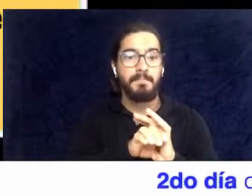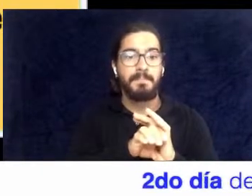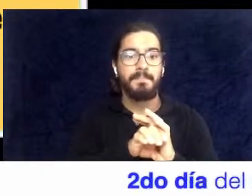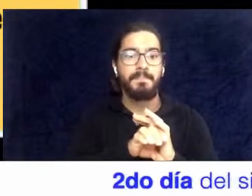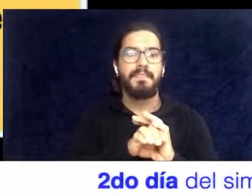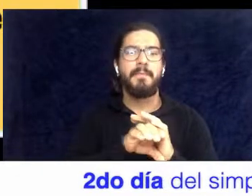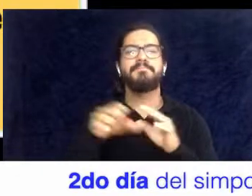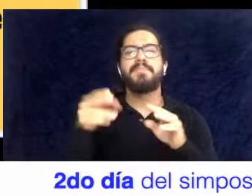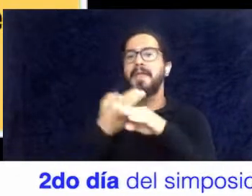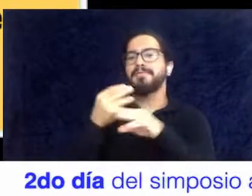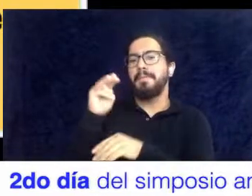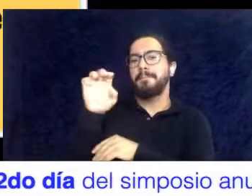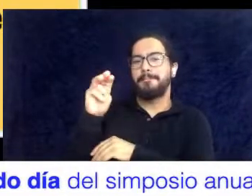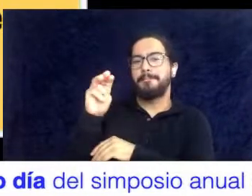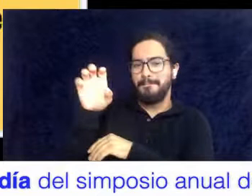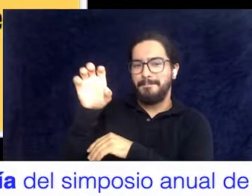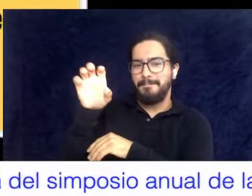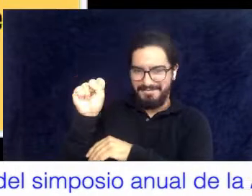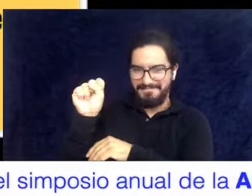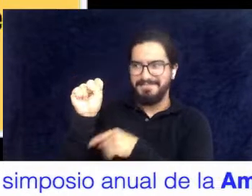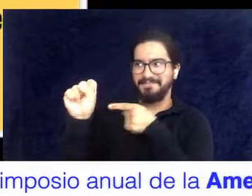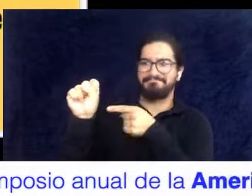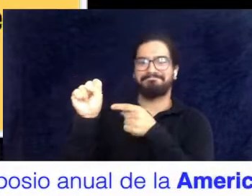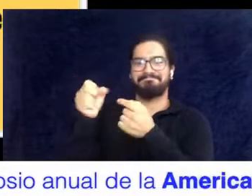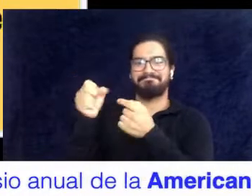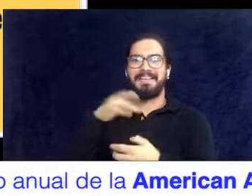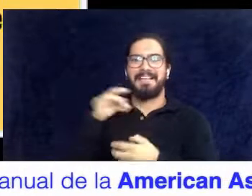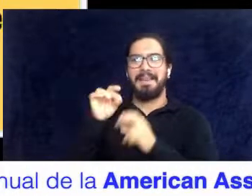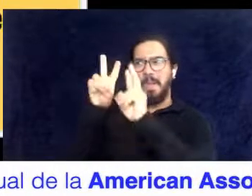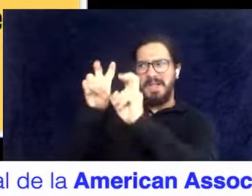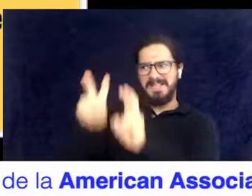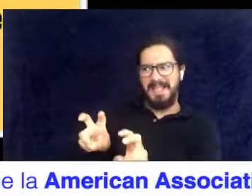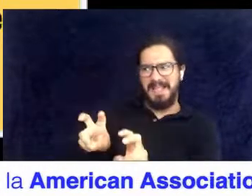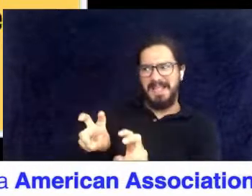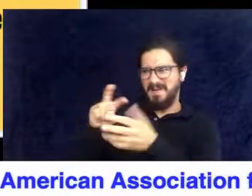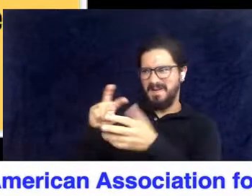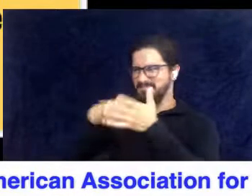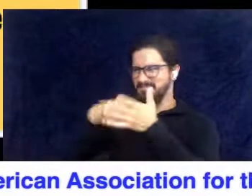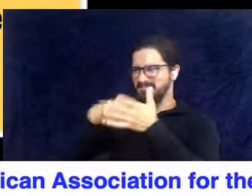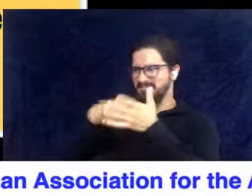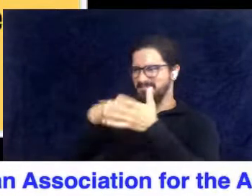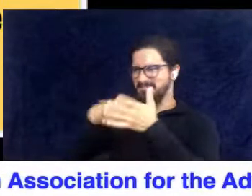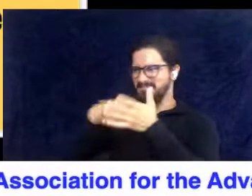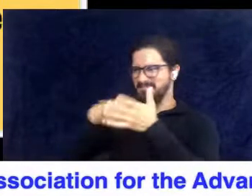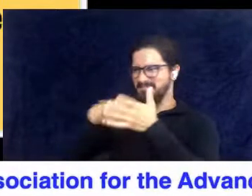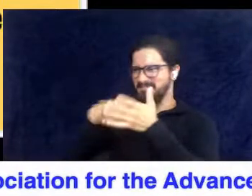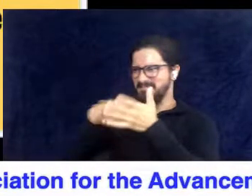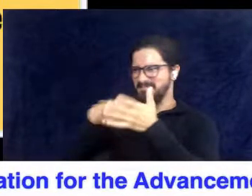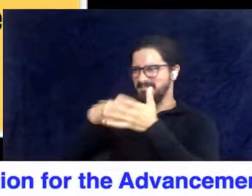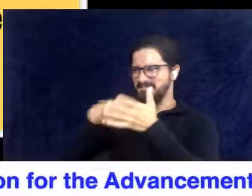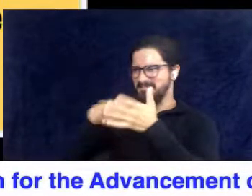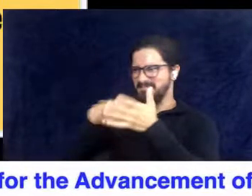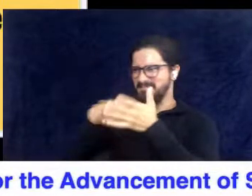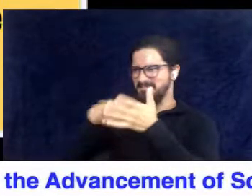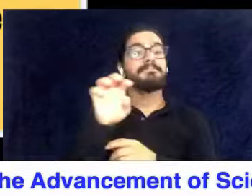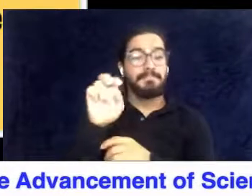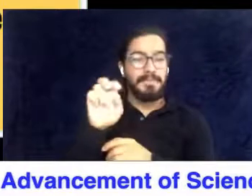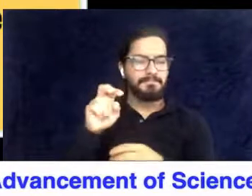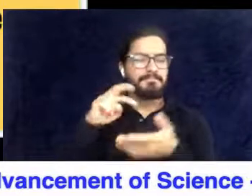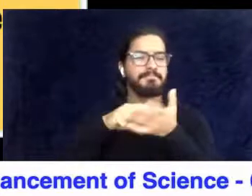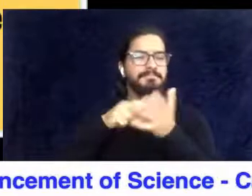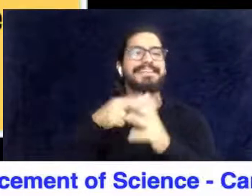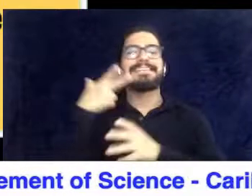to analyze memes for what they suggest. So this meme of Puerto Rico, 3 years of history,